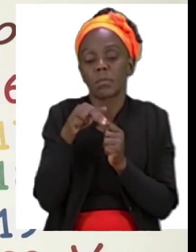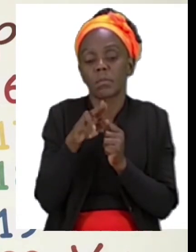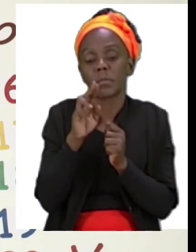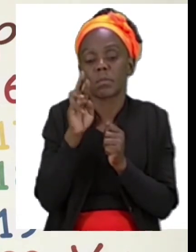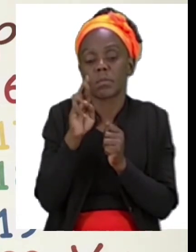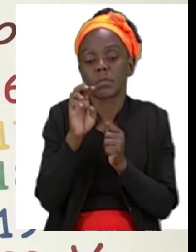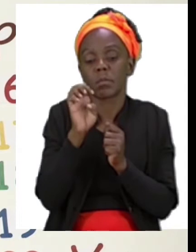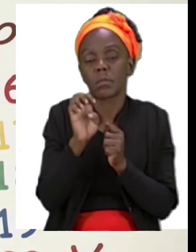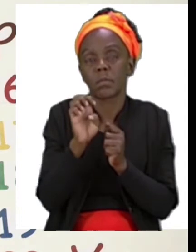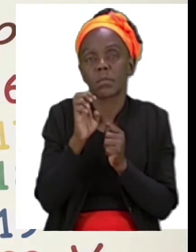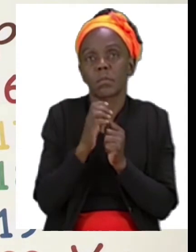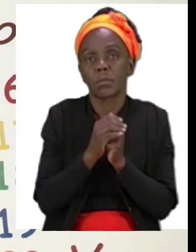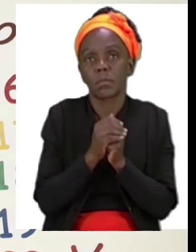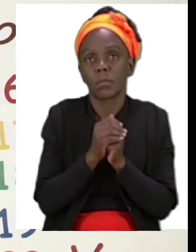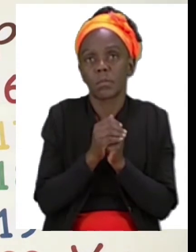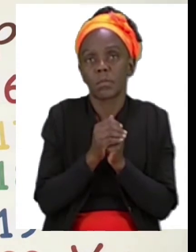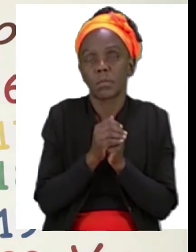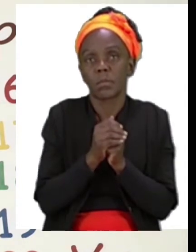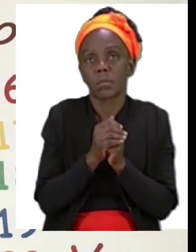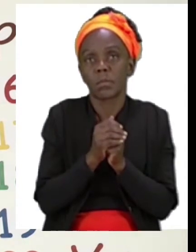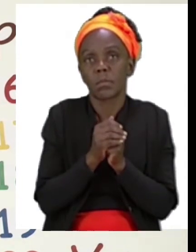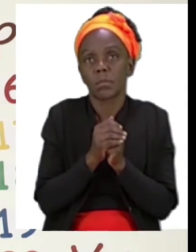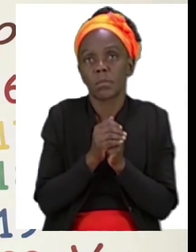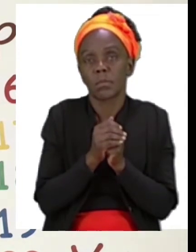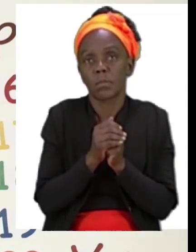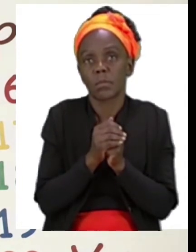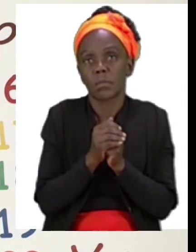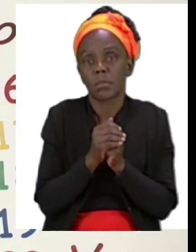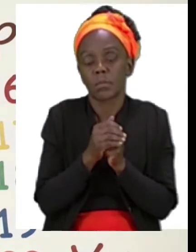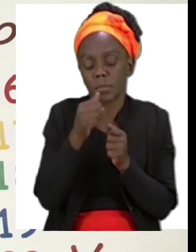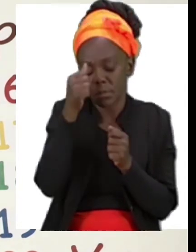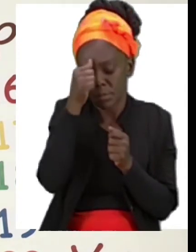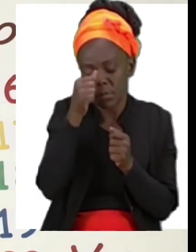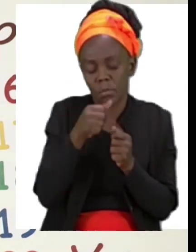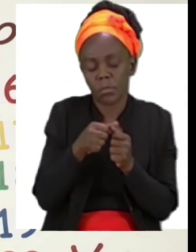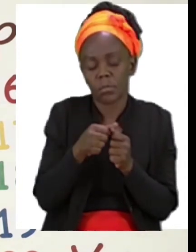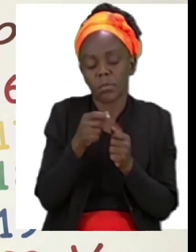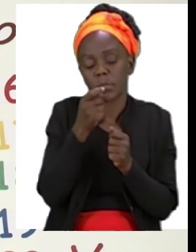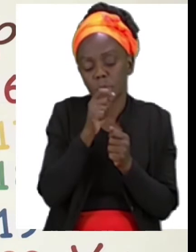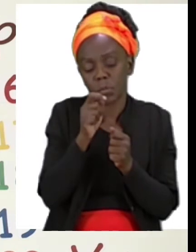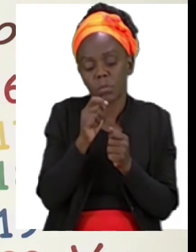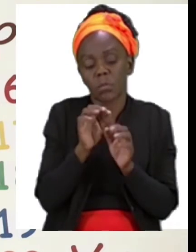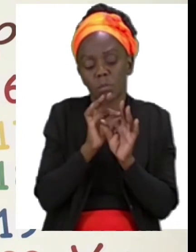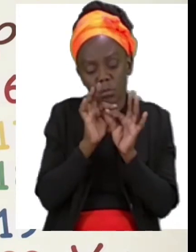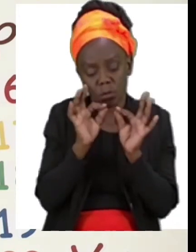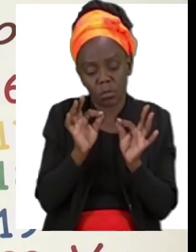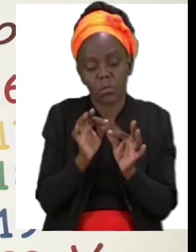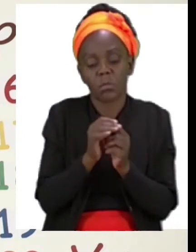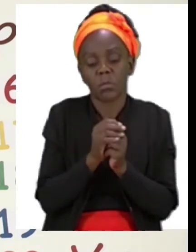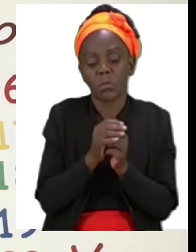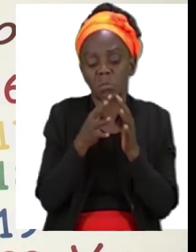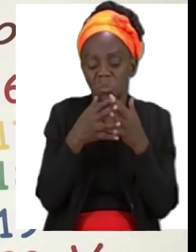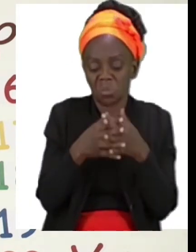Culture. Now remember to shape your letters correctly, grade 2s, when you are writing.